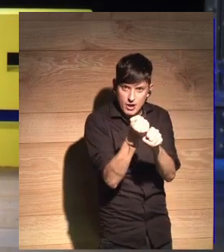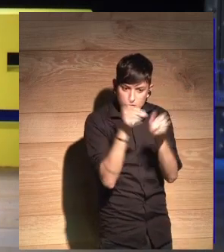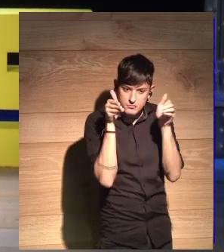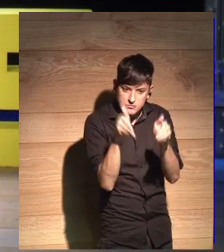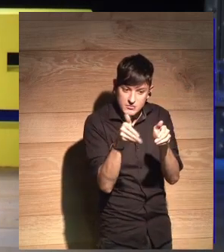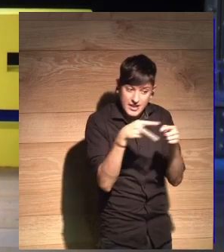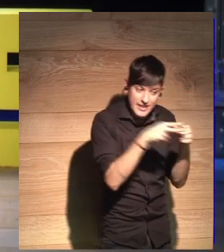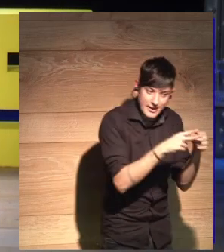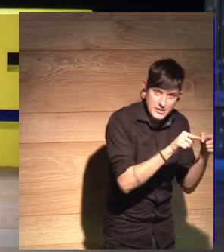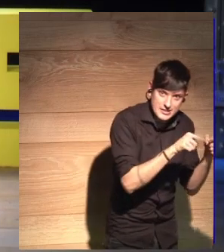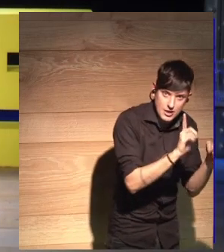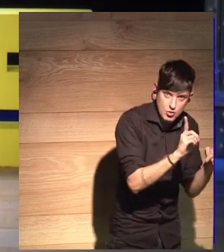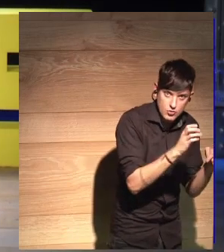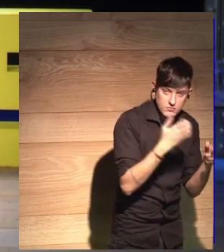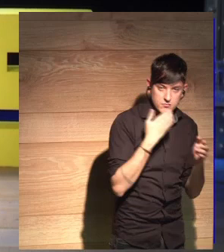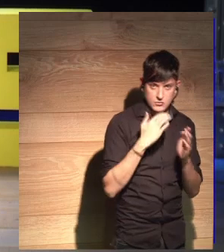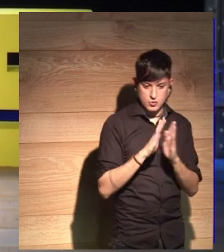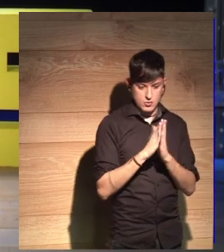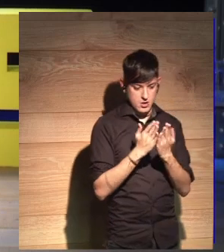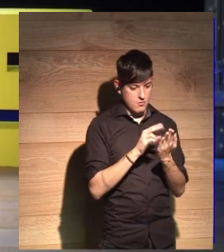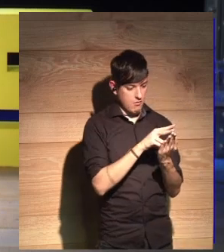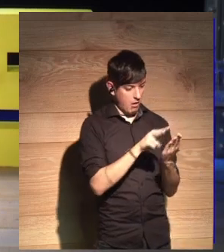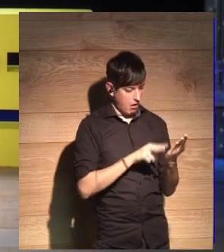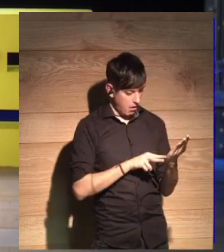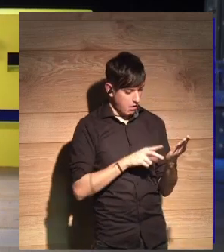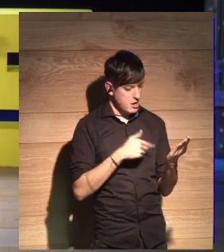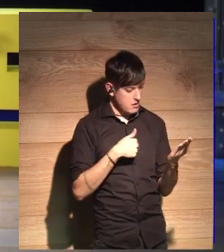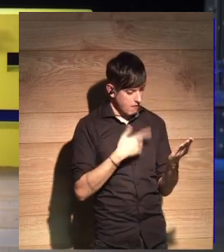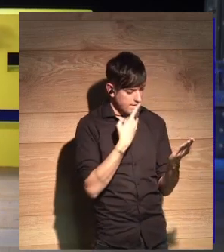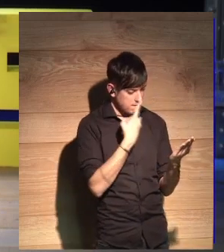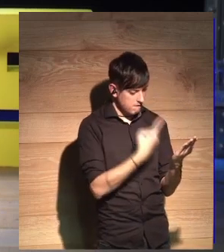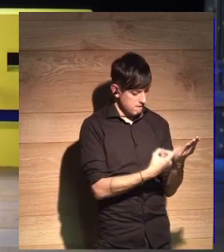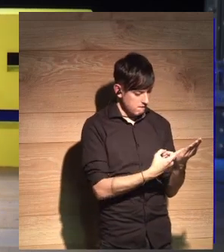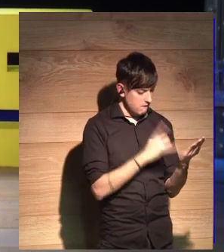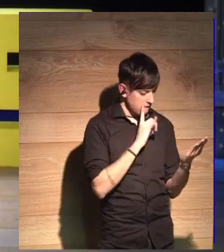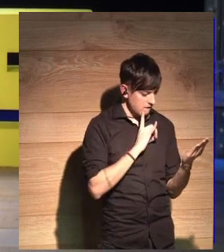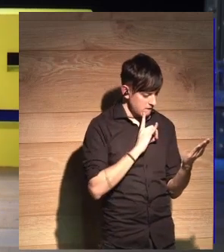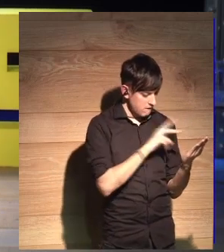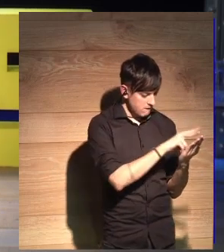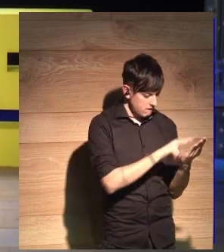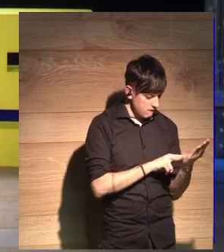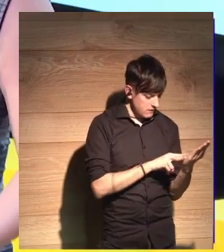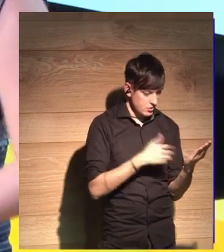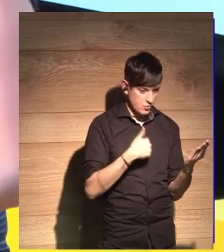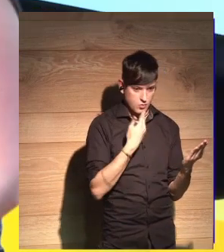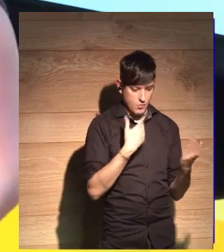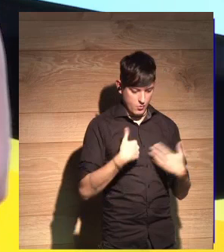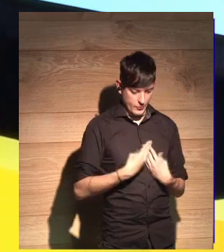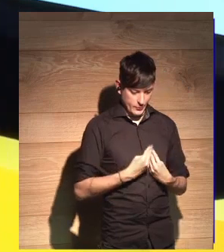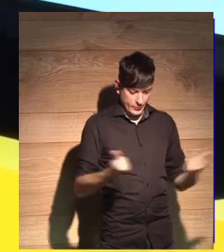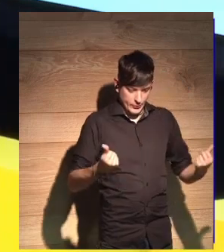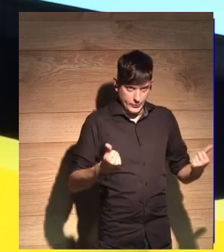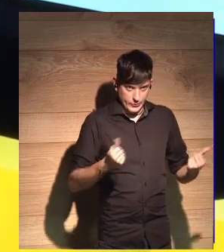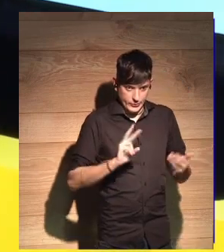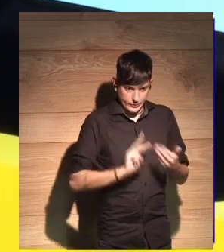read a book and you're really into the story, you dissolve. You disappear. You don't notice the